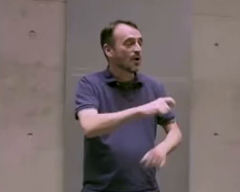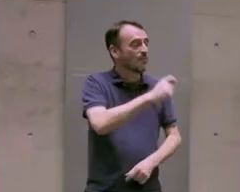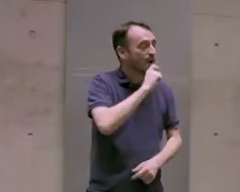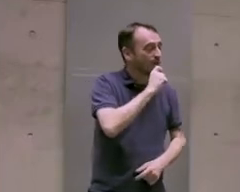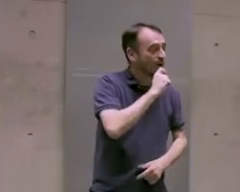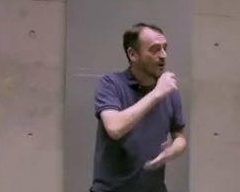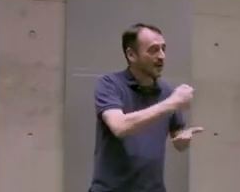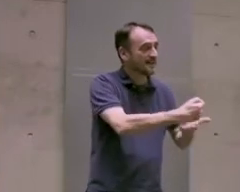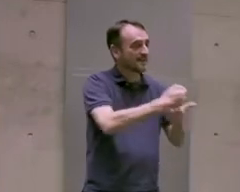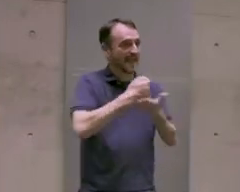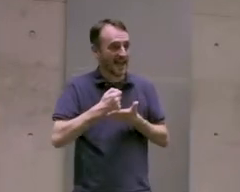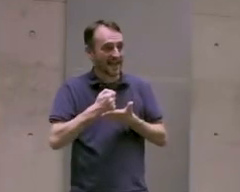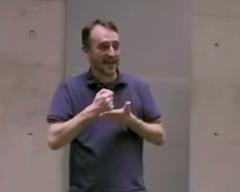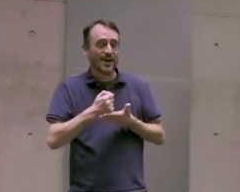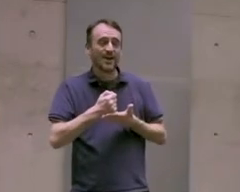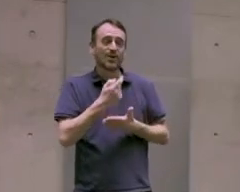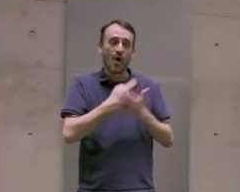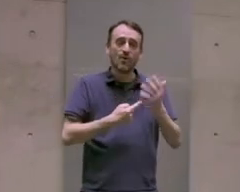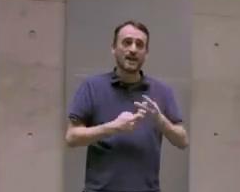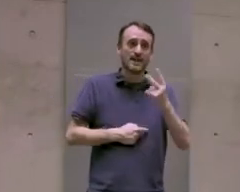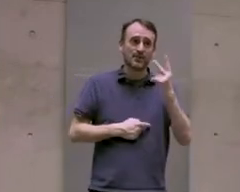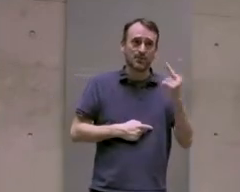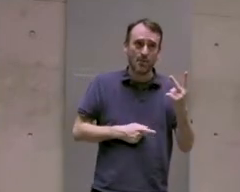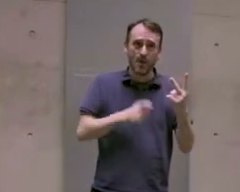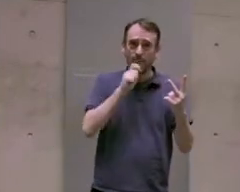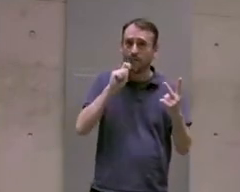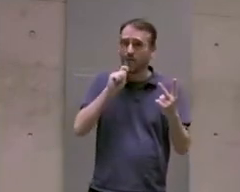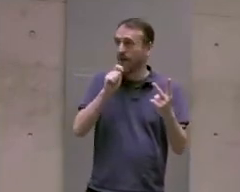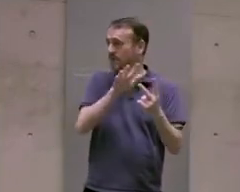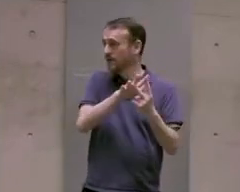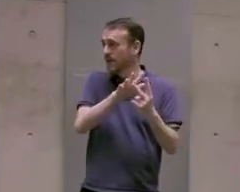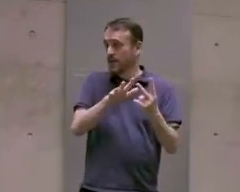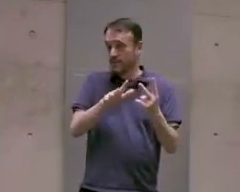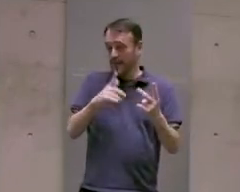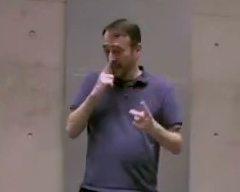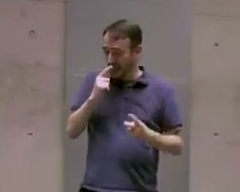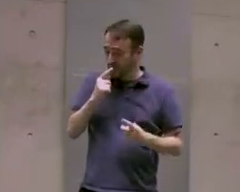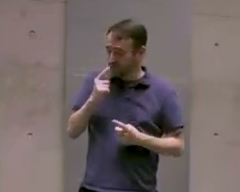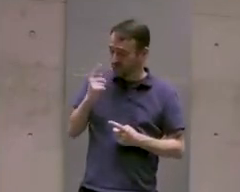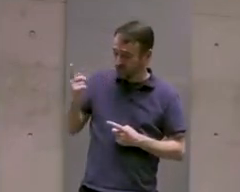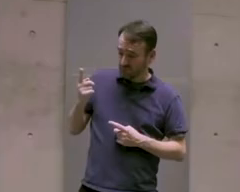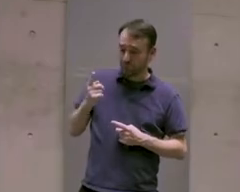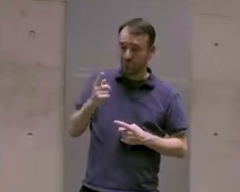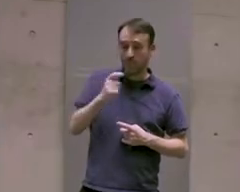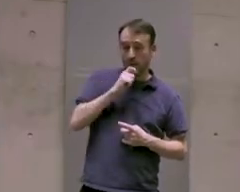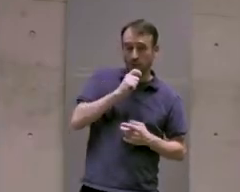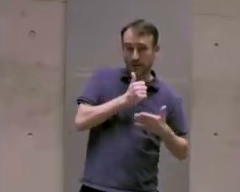Awkward. There you go. Makes sense, mine, surely. We'll just...